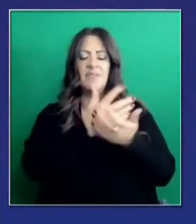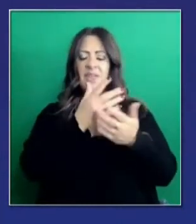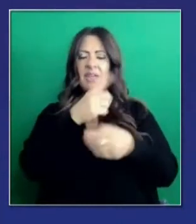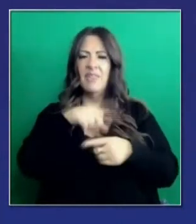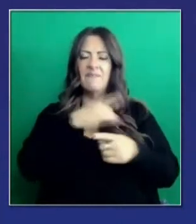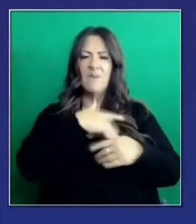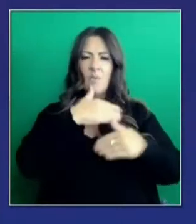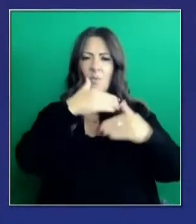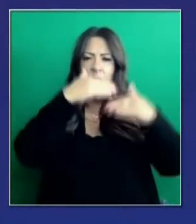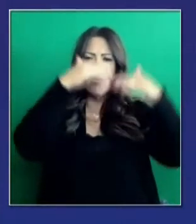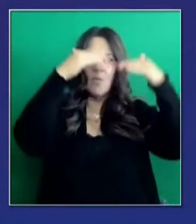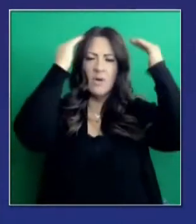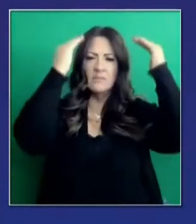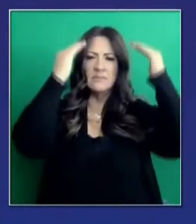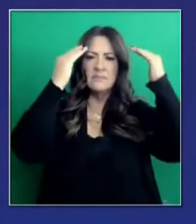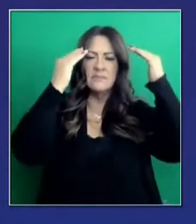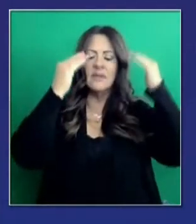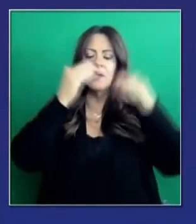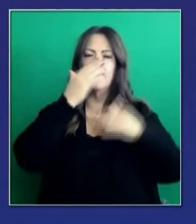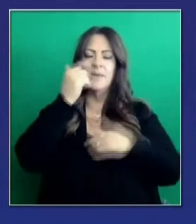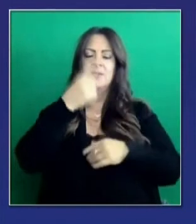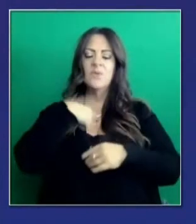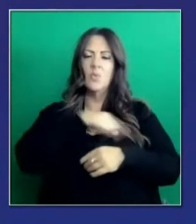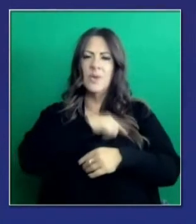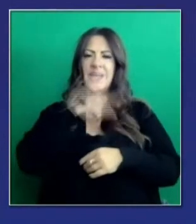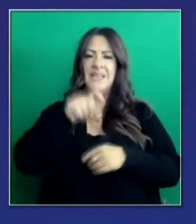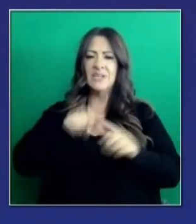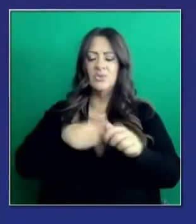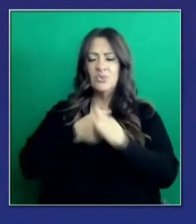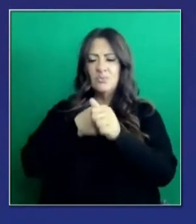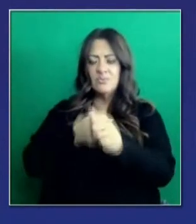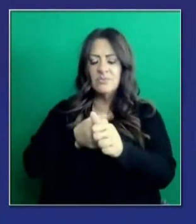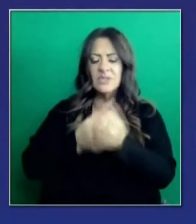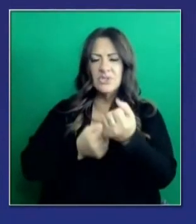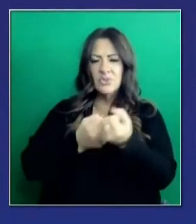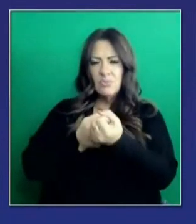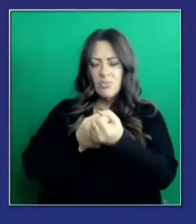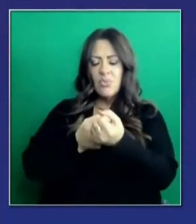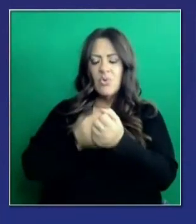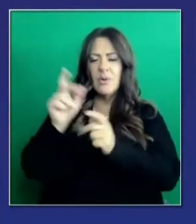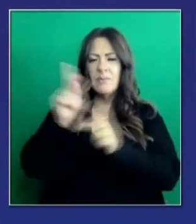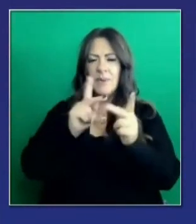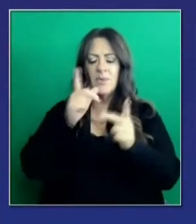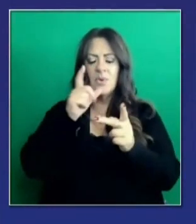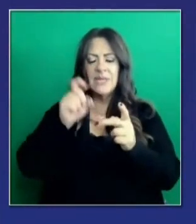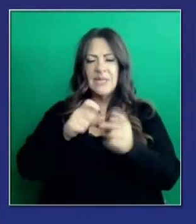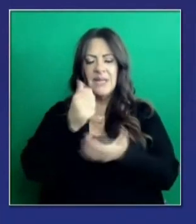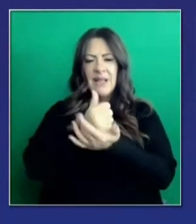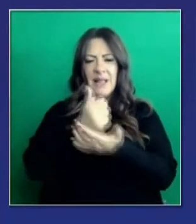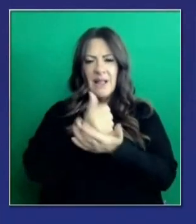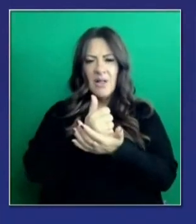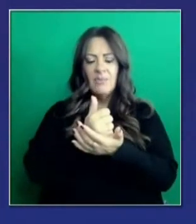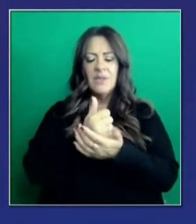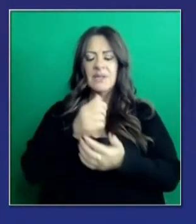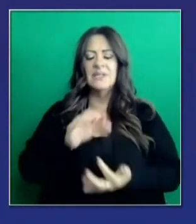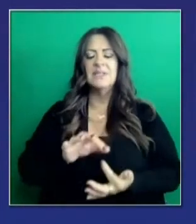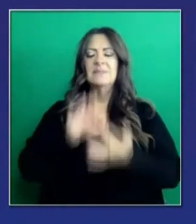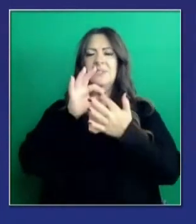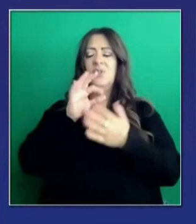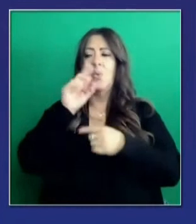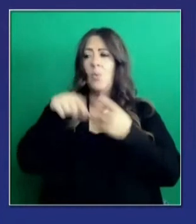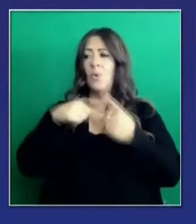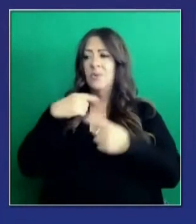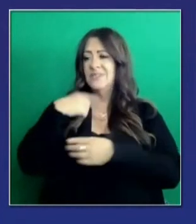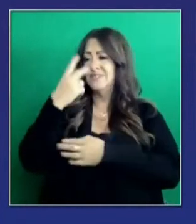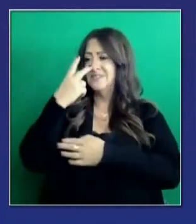support patients in need of care if we saw a relatively high, extremely high rate of COVID transmission. So today, as we stand